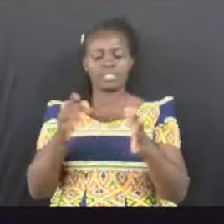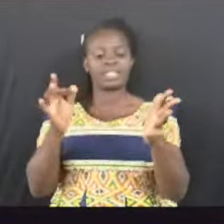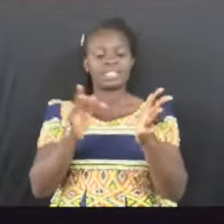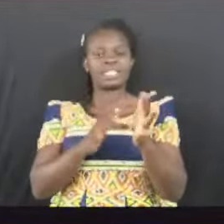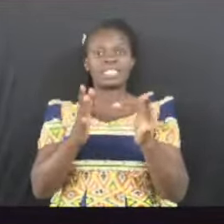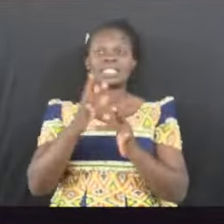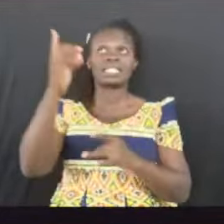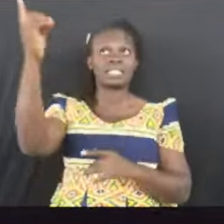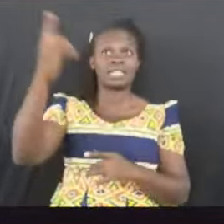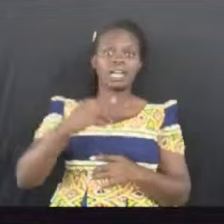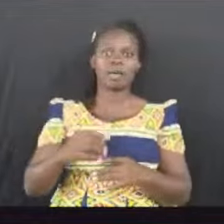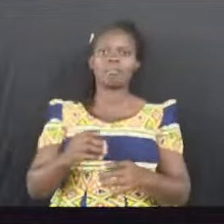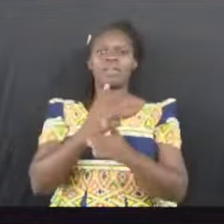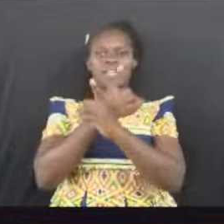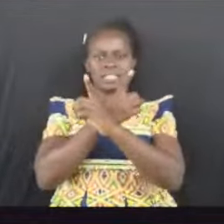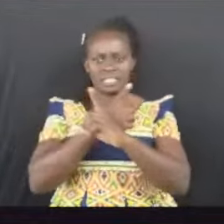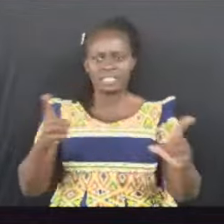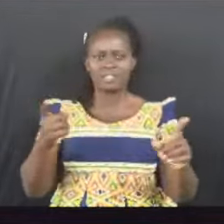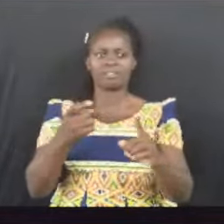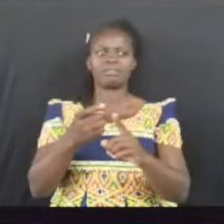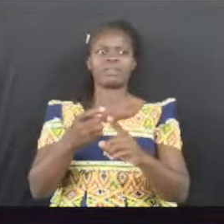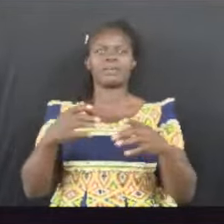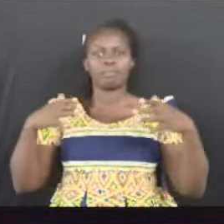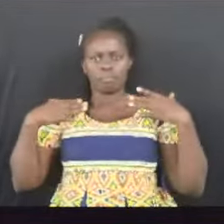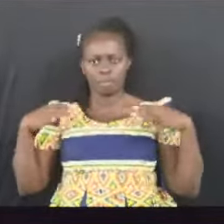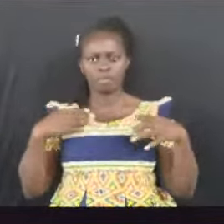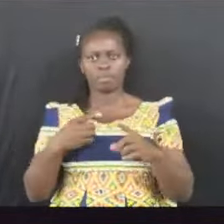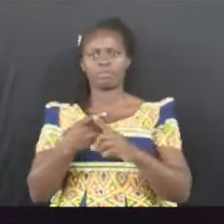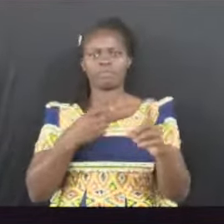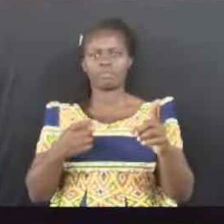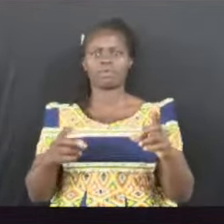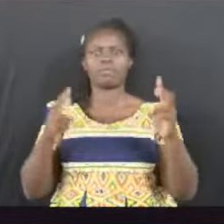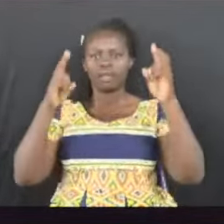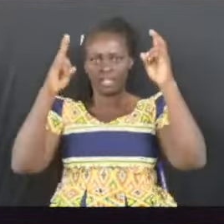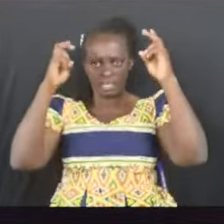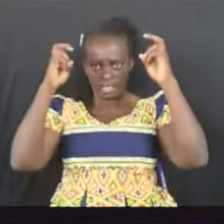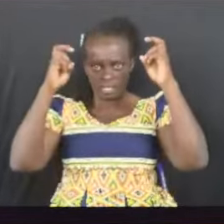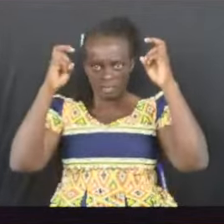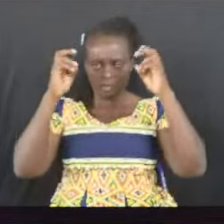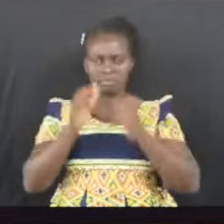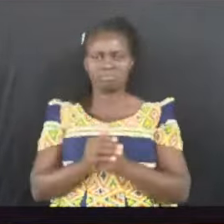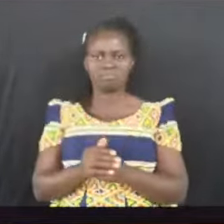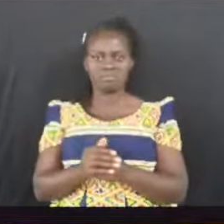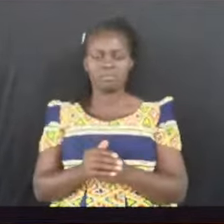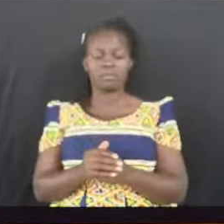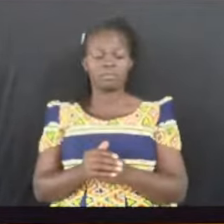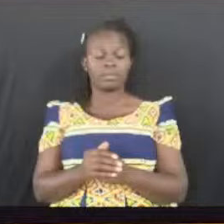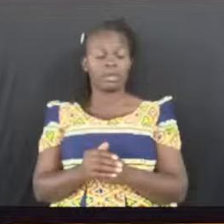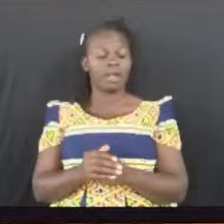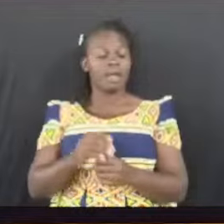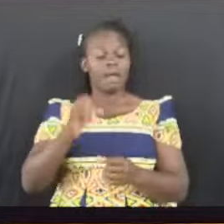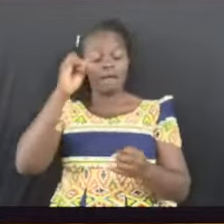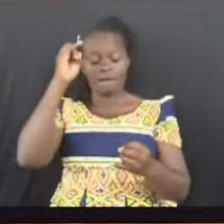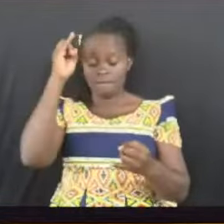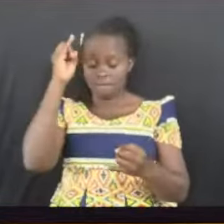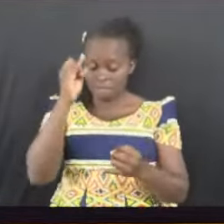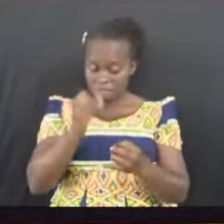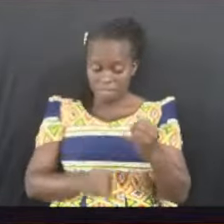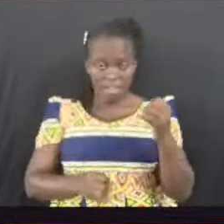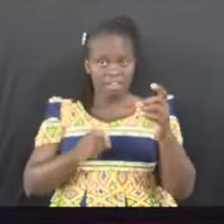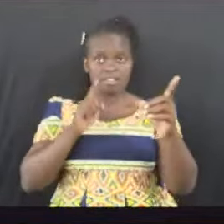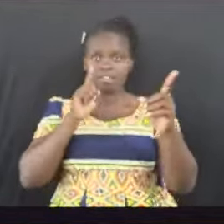his people from evil and once and for all. It will be the final exodus. It will be the